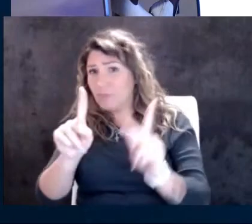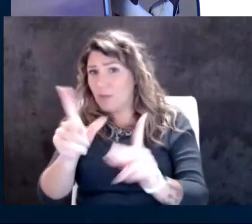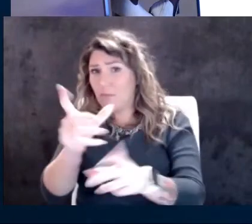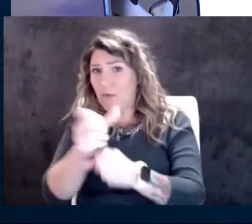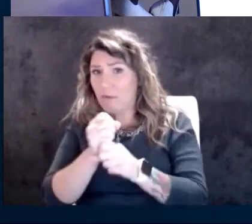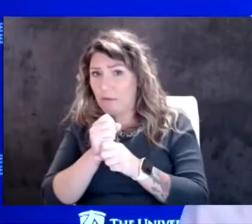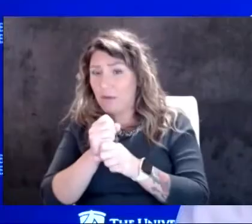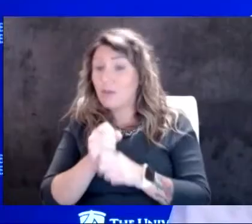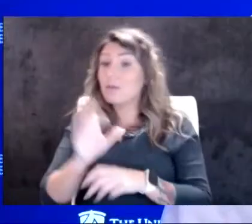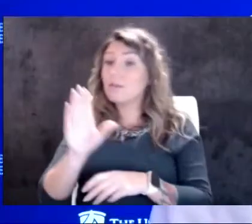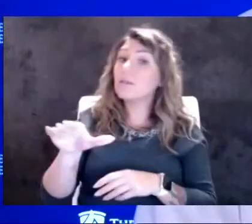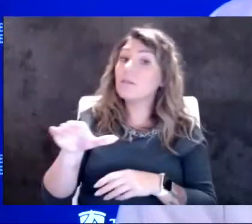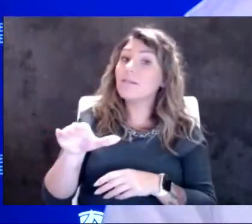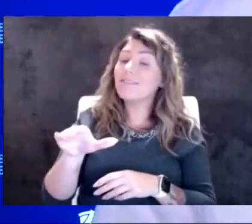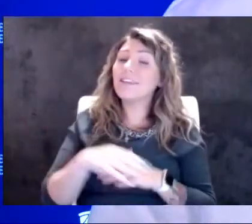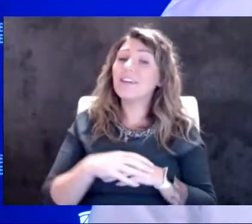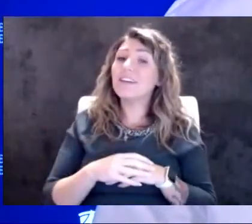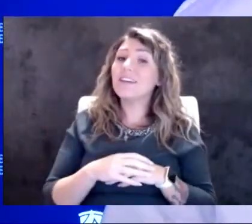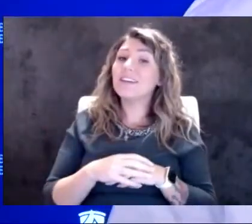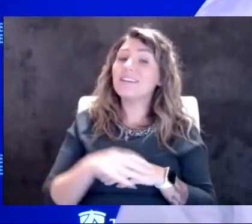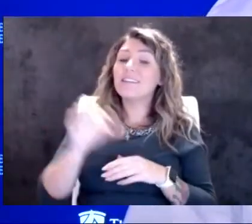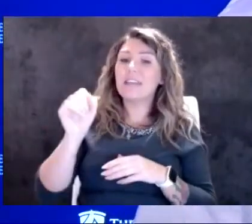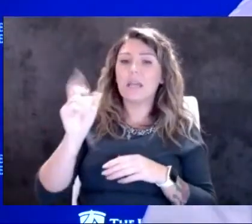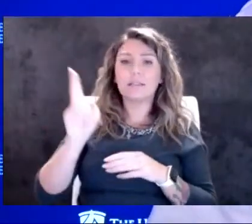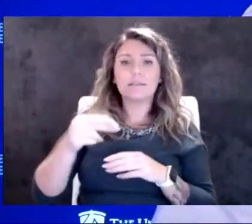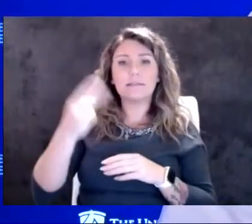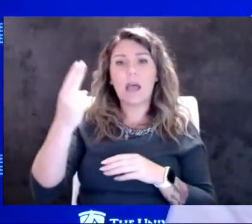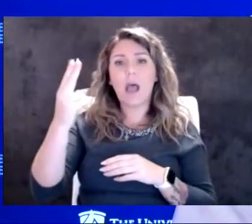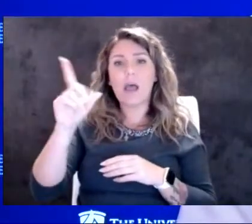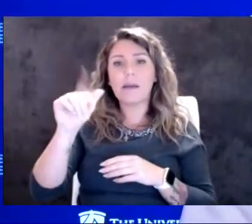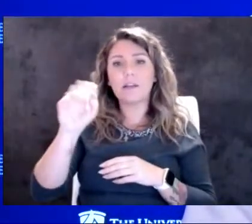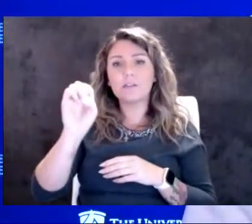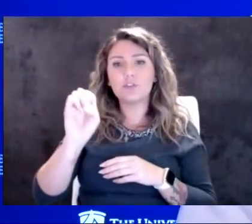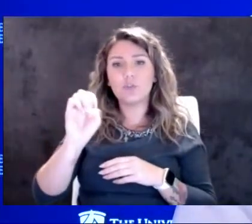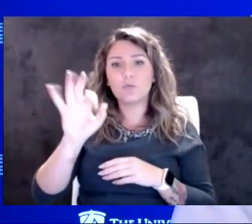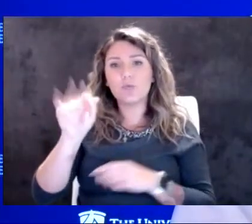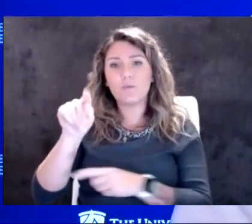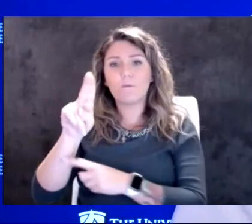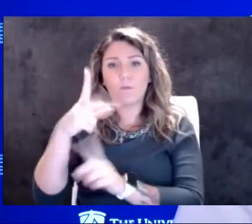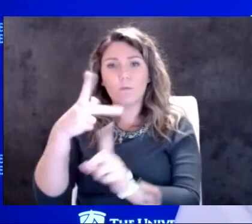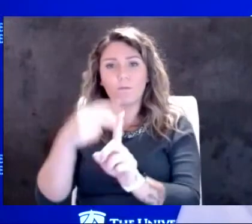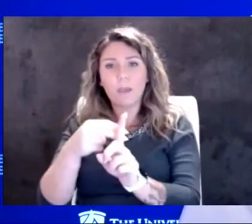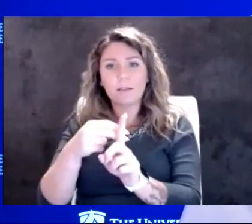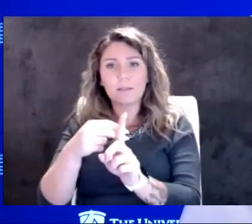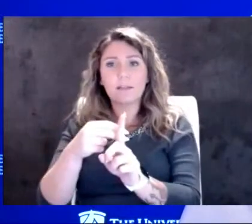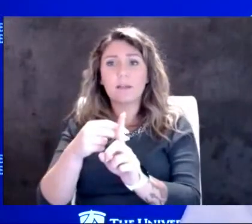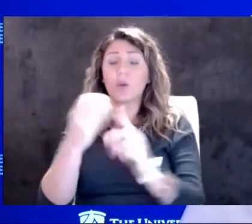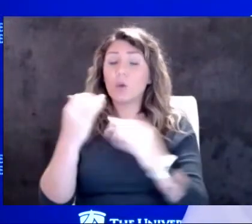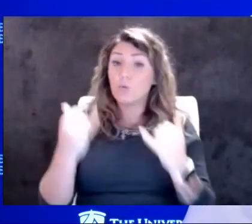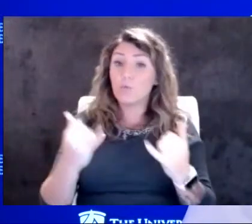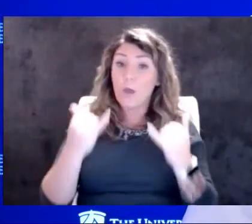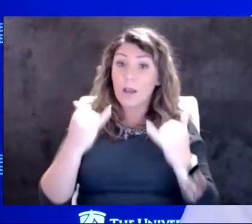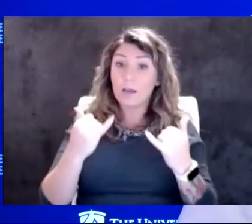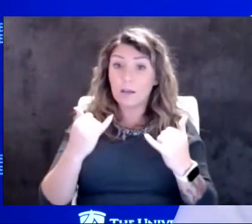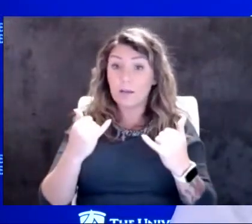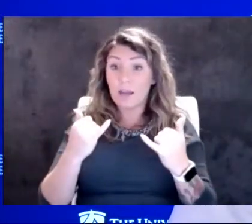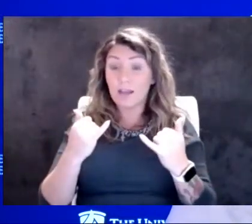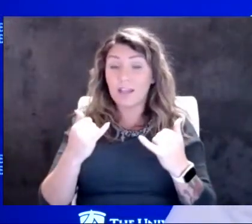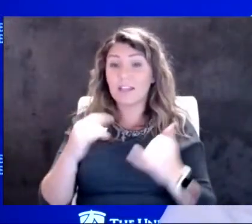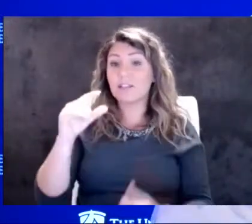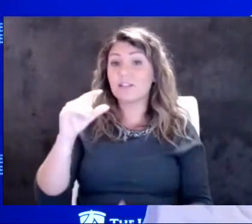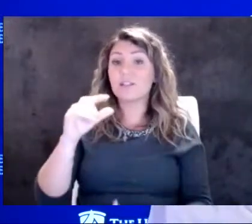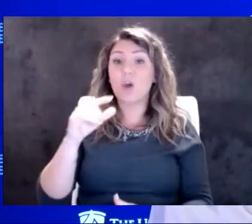Hawk. So this would be the high-dose influenza vaccine. Right now, the high dose is quadrivalent, so that's good.